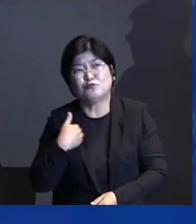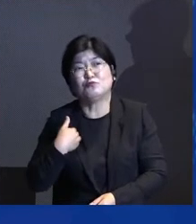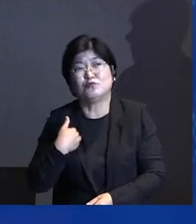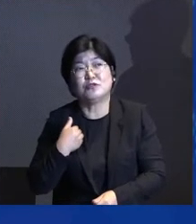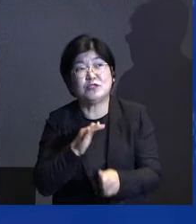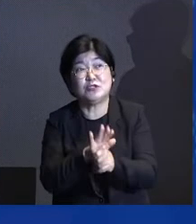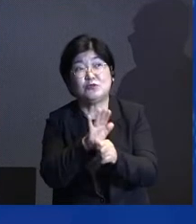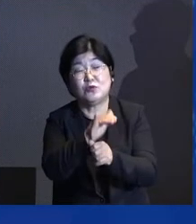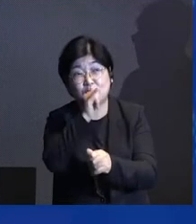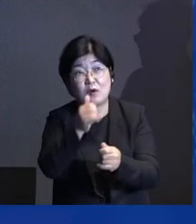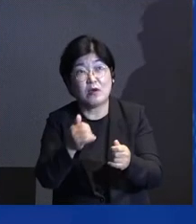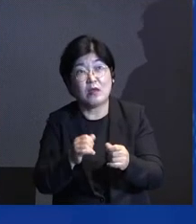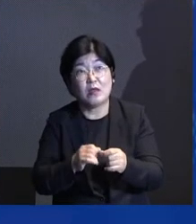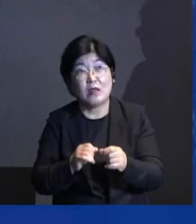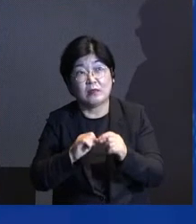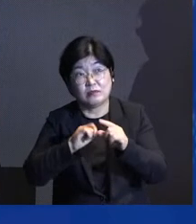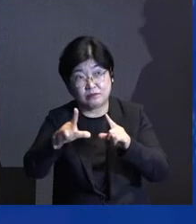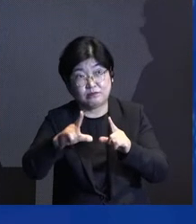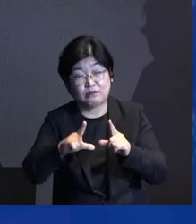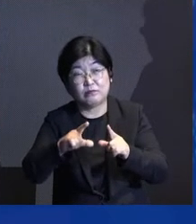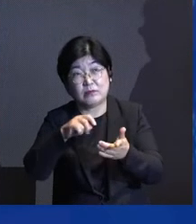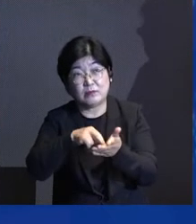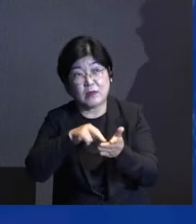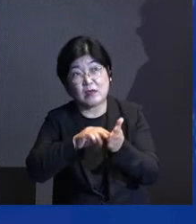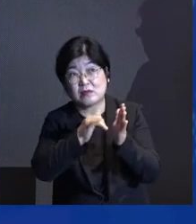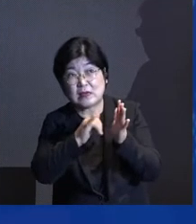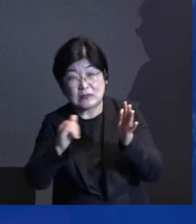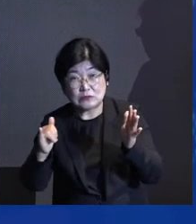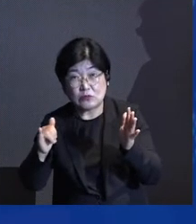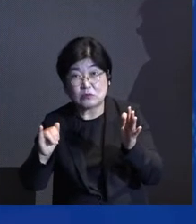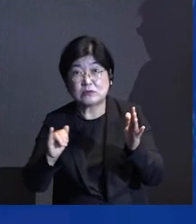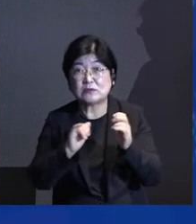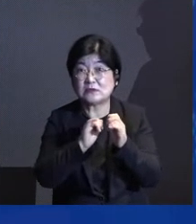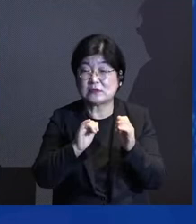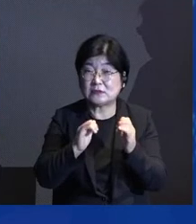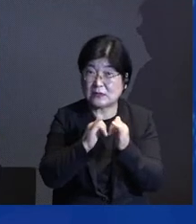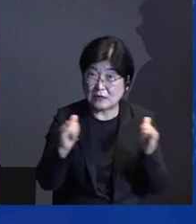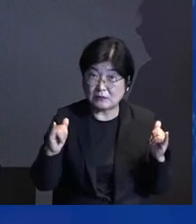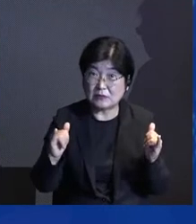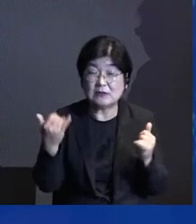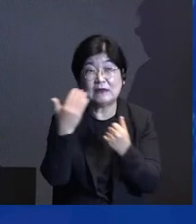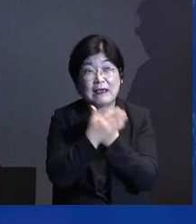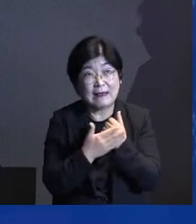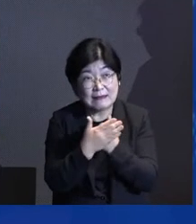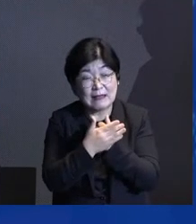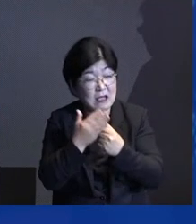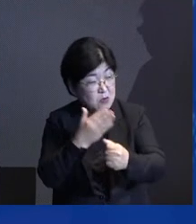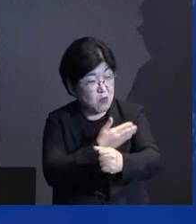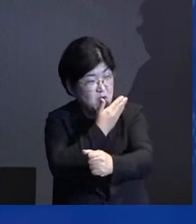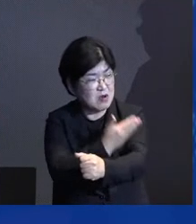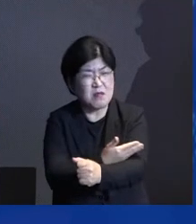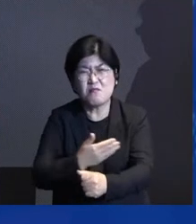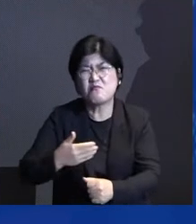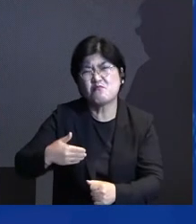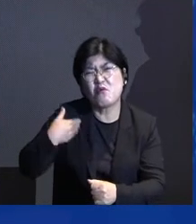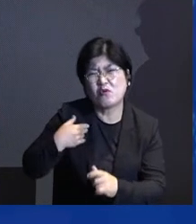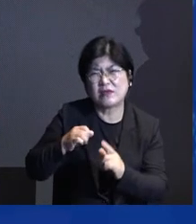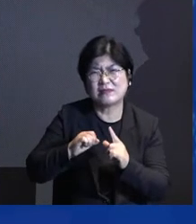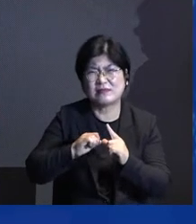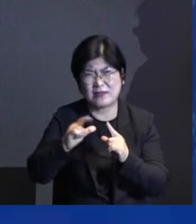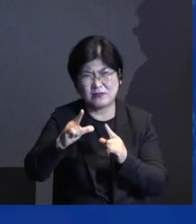not have full understand of their rights and benefits, and having the monitoring system at the